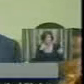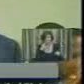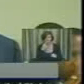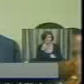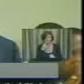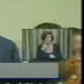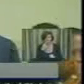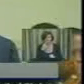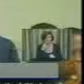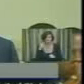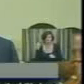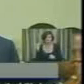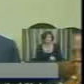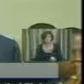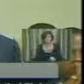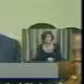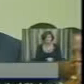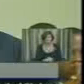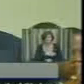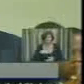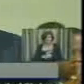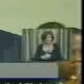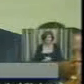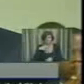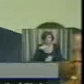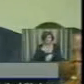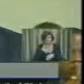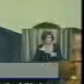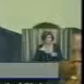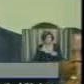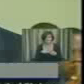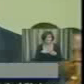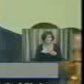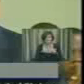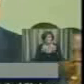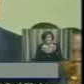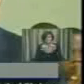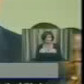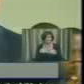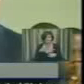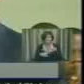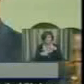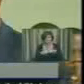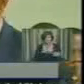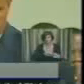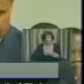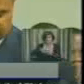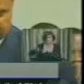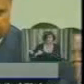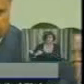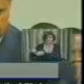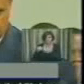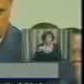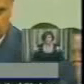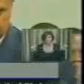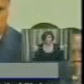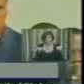a time of grave uncertainty and economic distress. And of course, then he moved into some of the